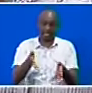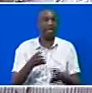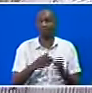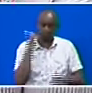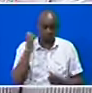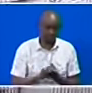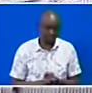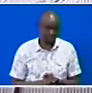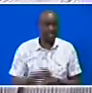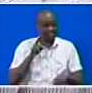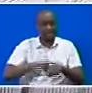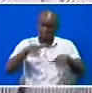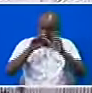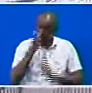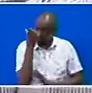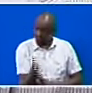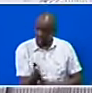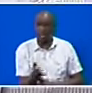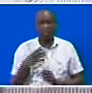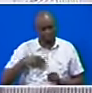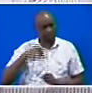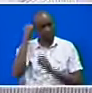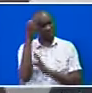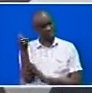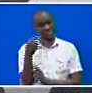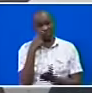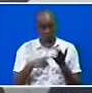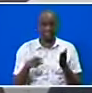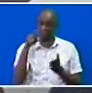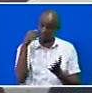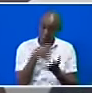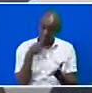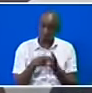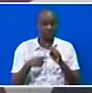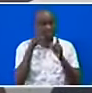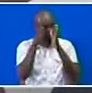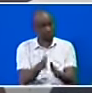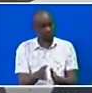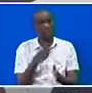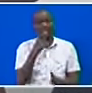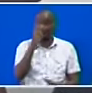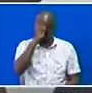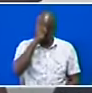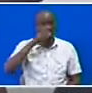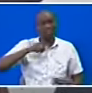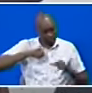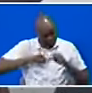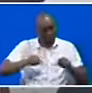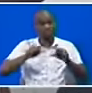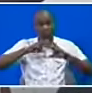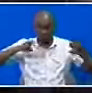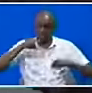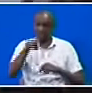Speakers at the barrio firing salvos at unnamed politicians for being behind the murder and calling on the police to institute